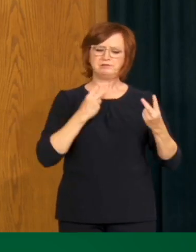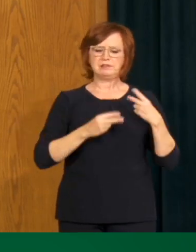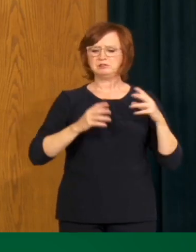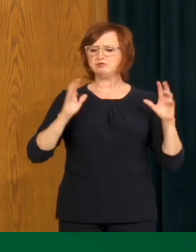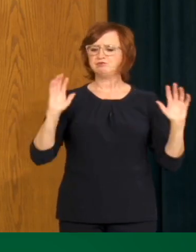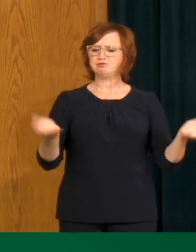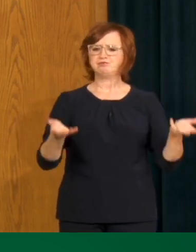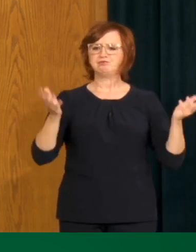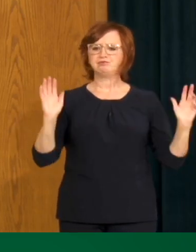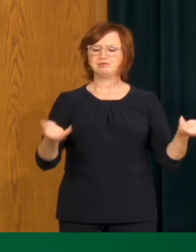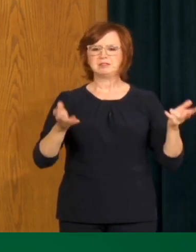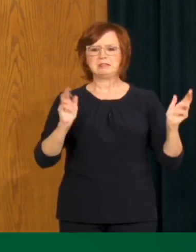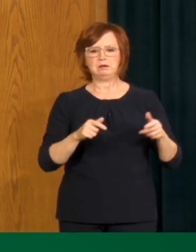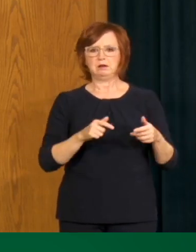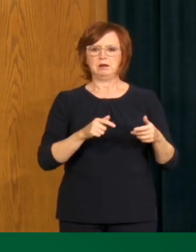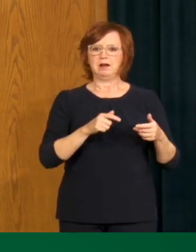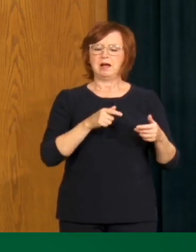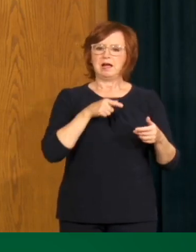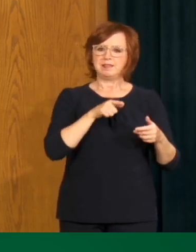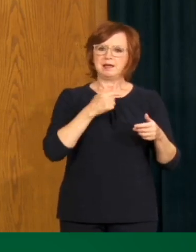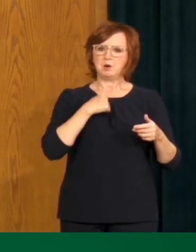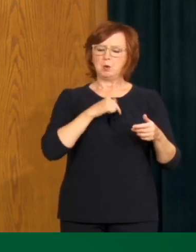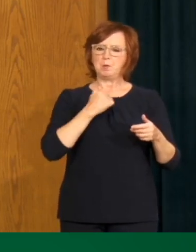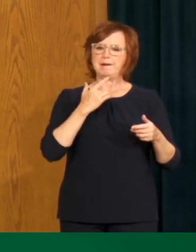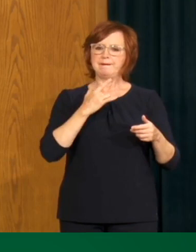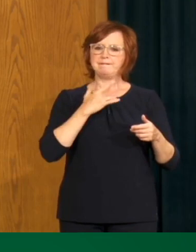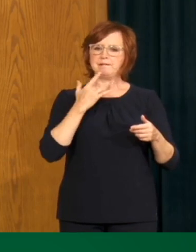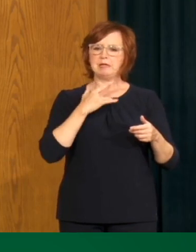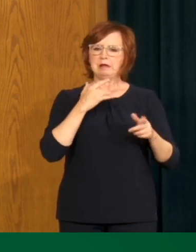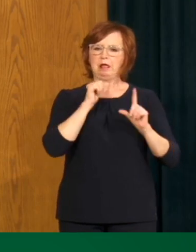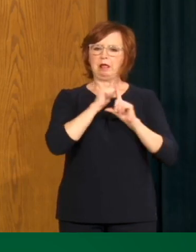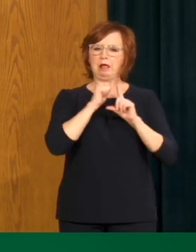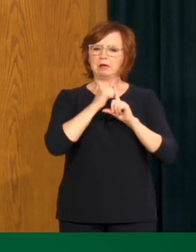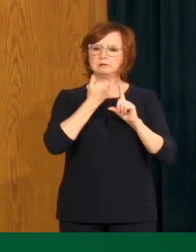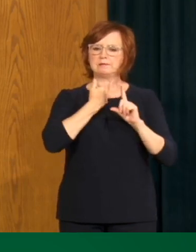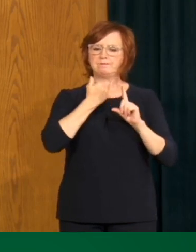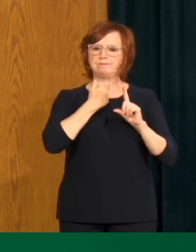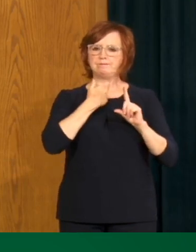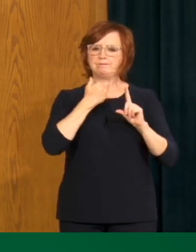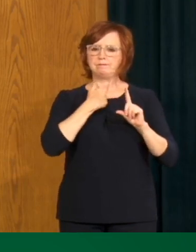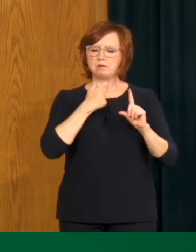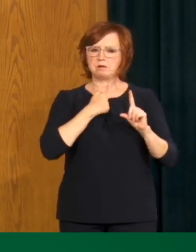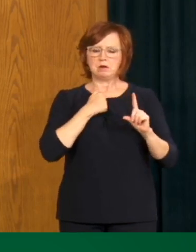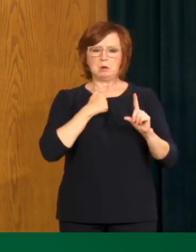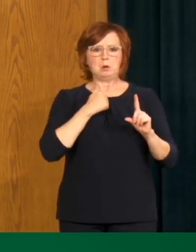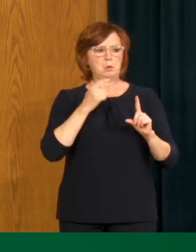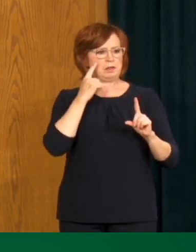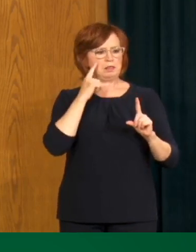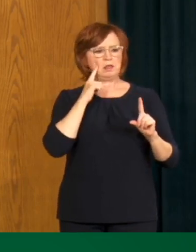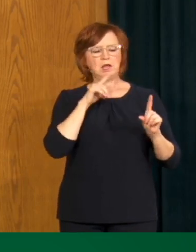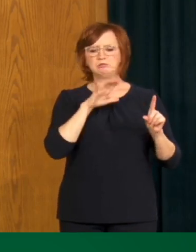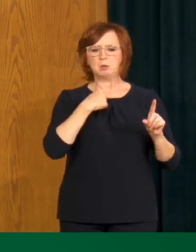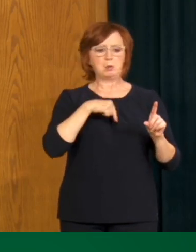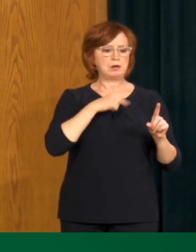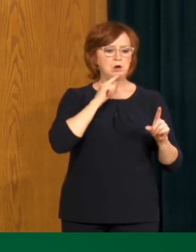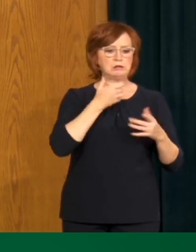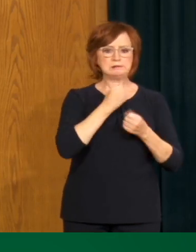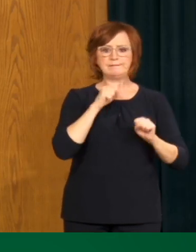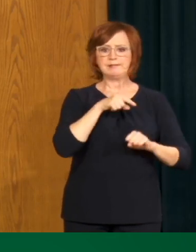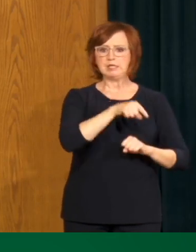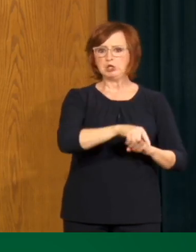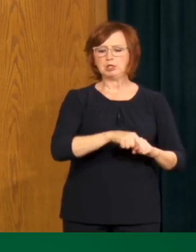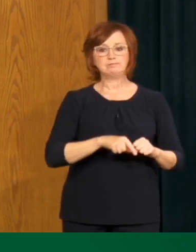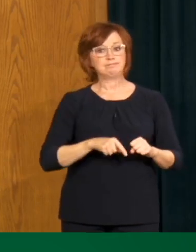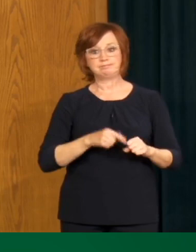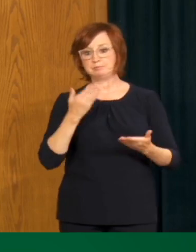Saskatchewan, but other provinces. So I think this is really important. And so when we look at meeting rooms and work, or when we look at our own living rooms